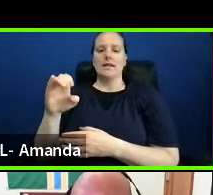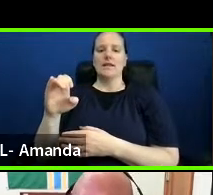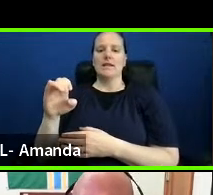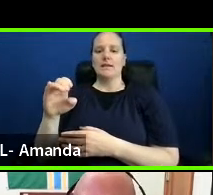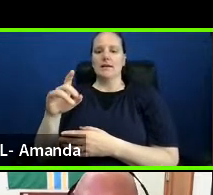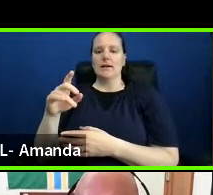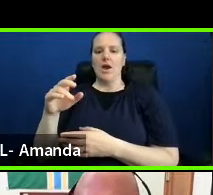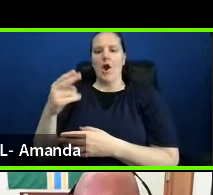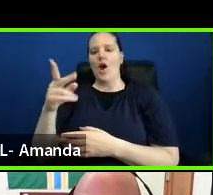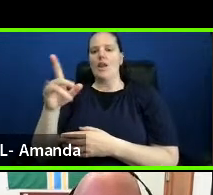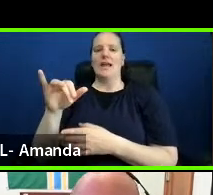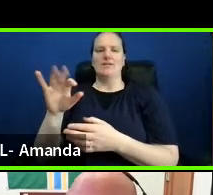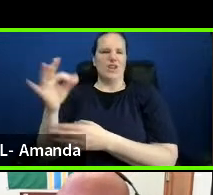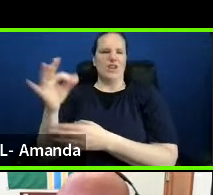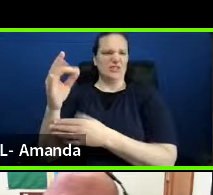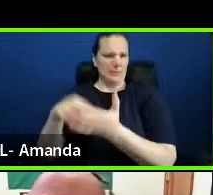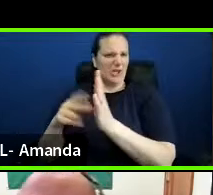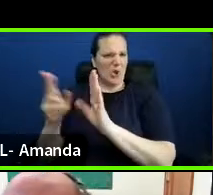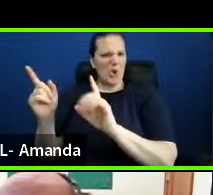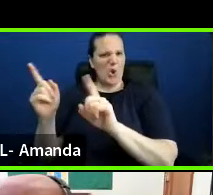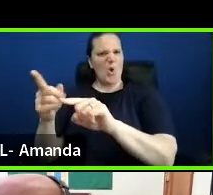No.